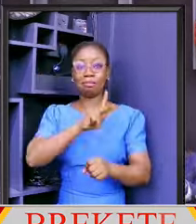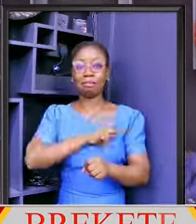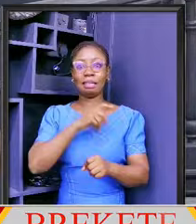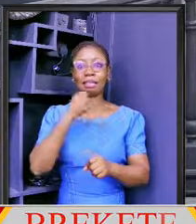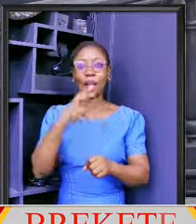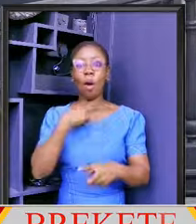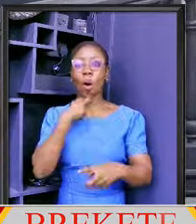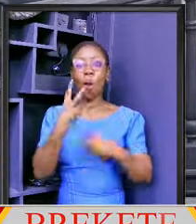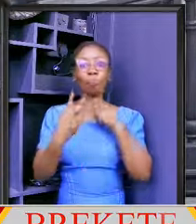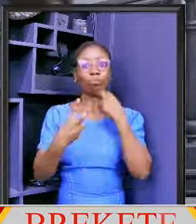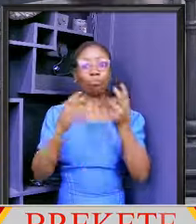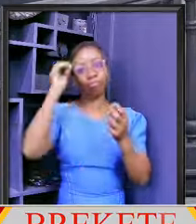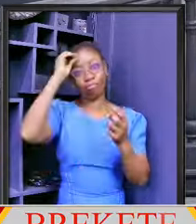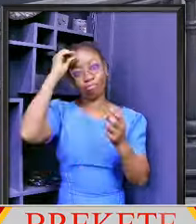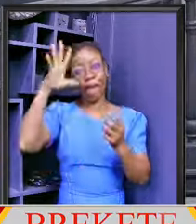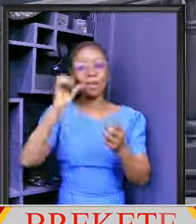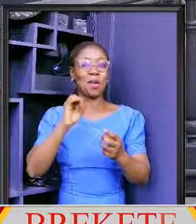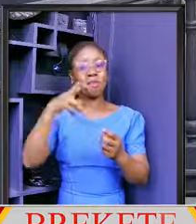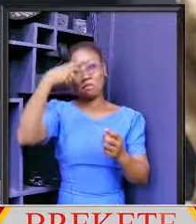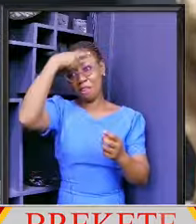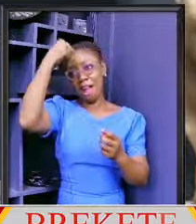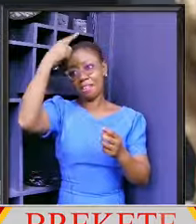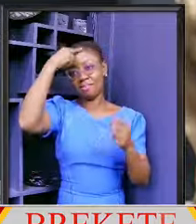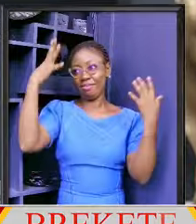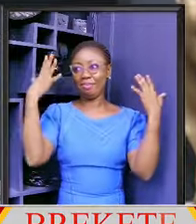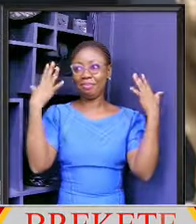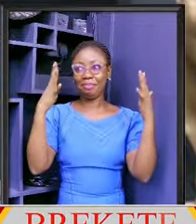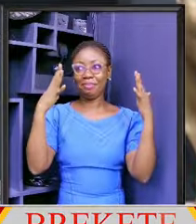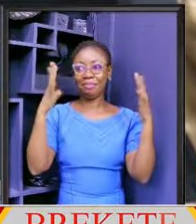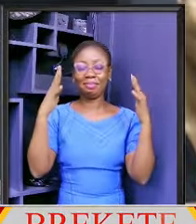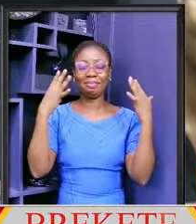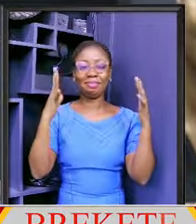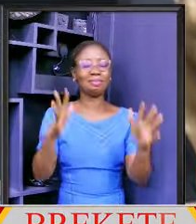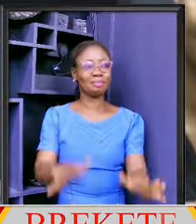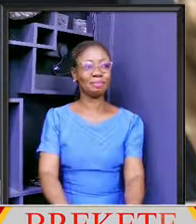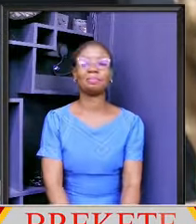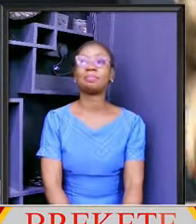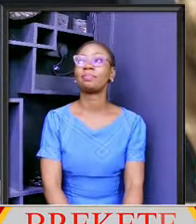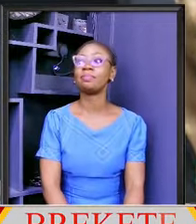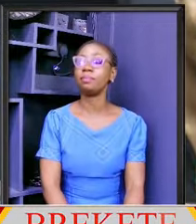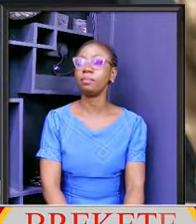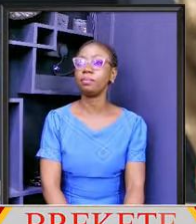Kano. Kano, call them because of Ampika.